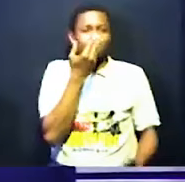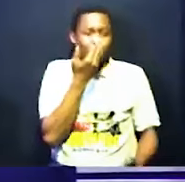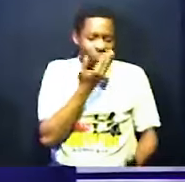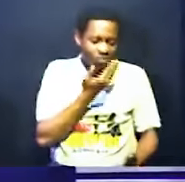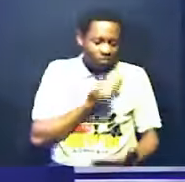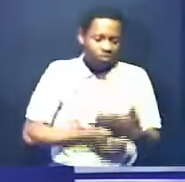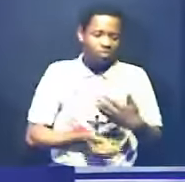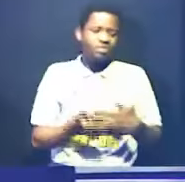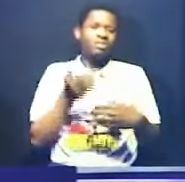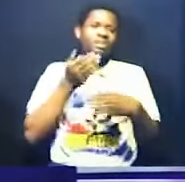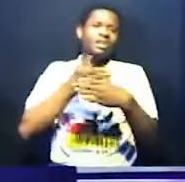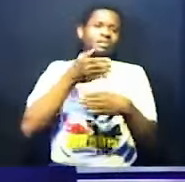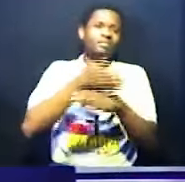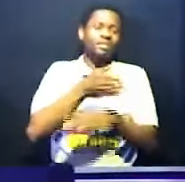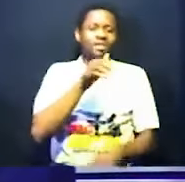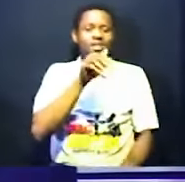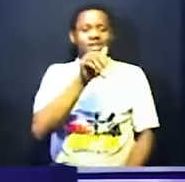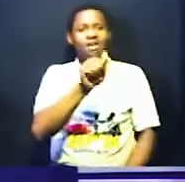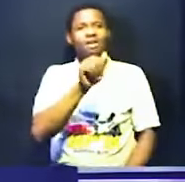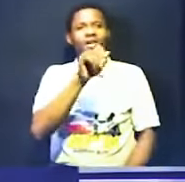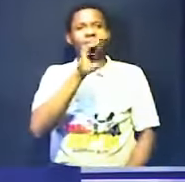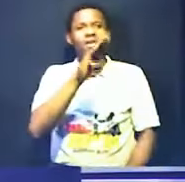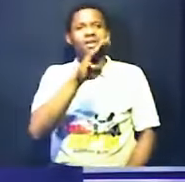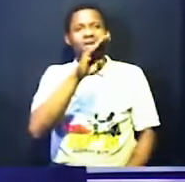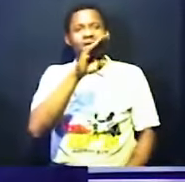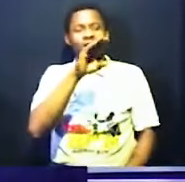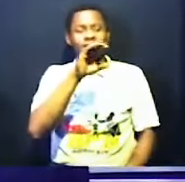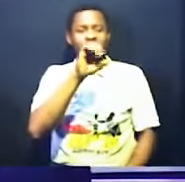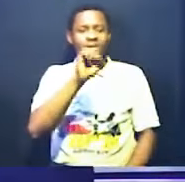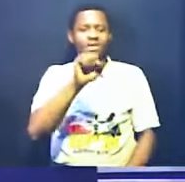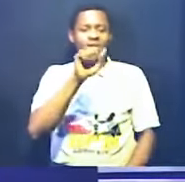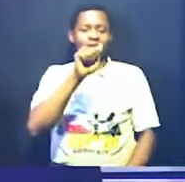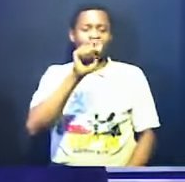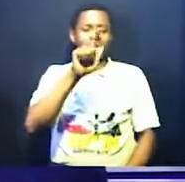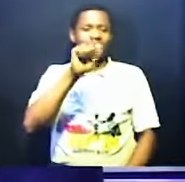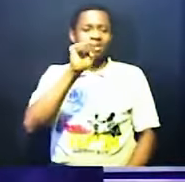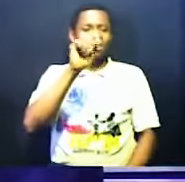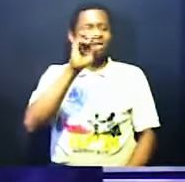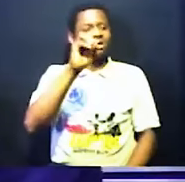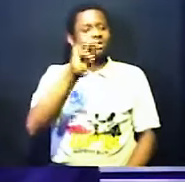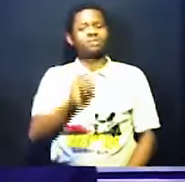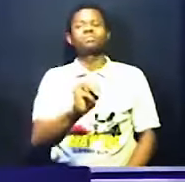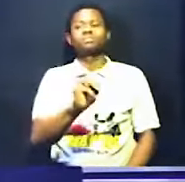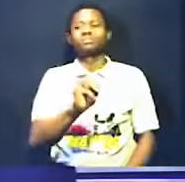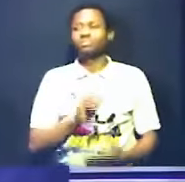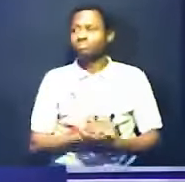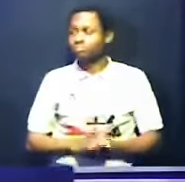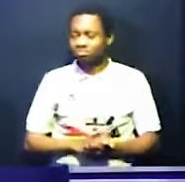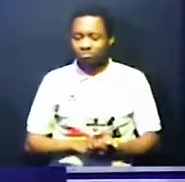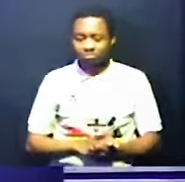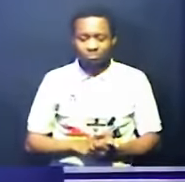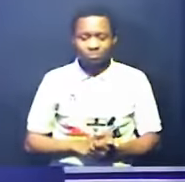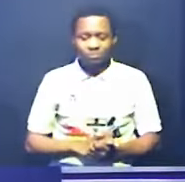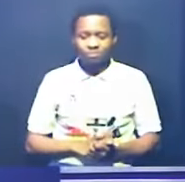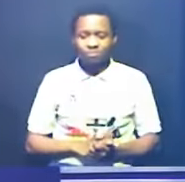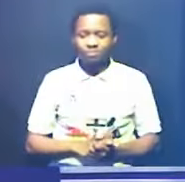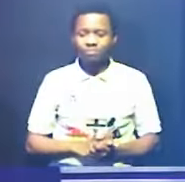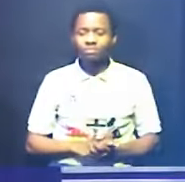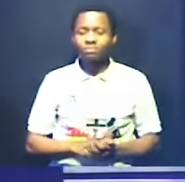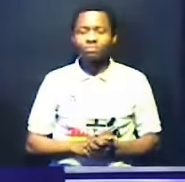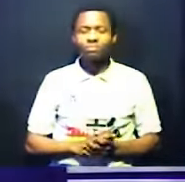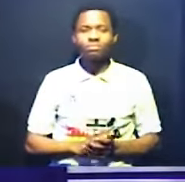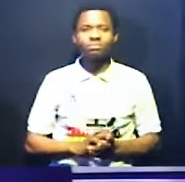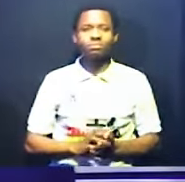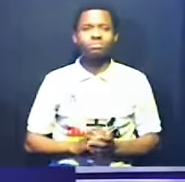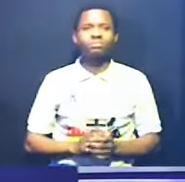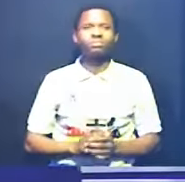next after Absalom. Okay, can't you know? I said, "Nanso neja and kasema eh ye biara anchira no da se